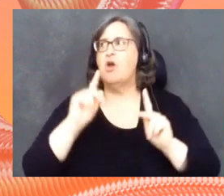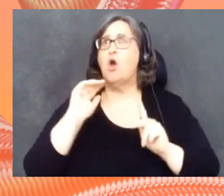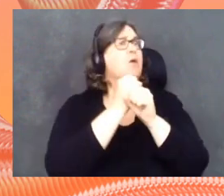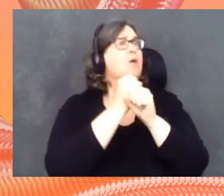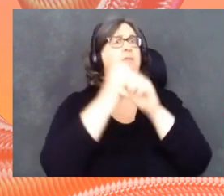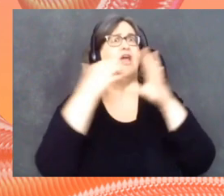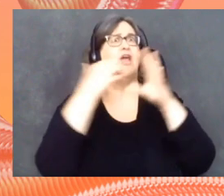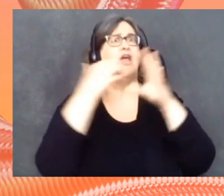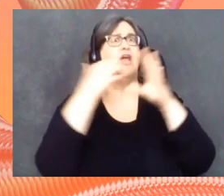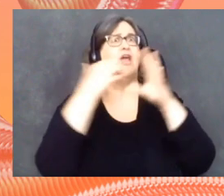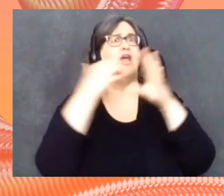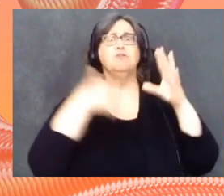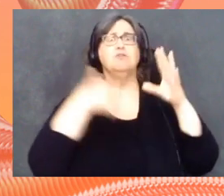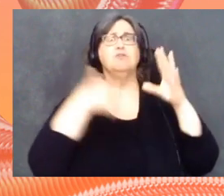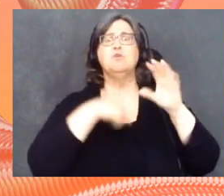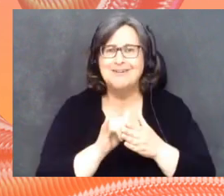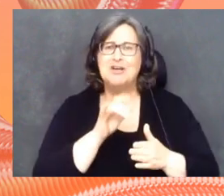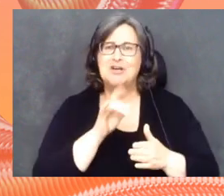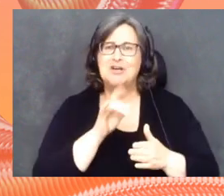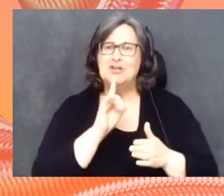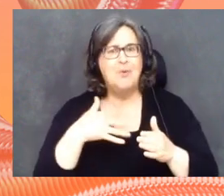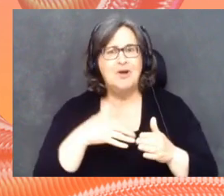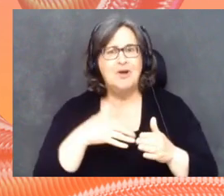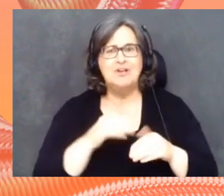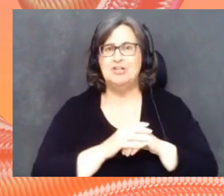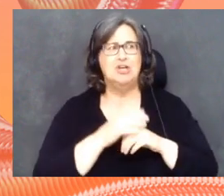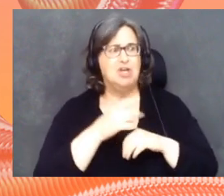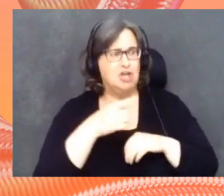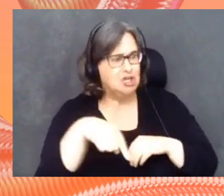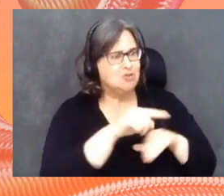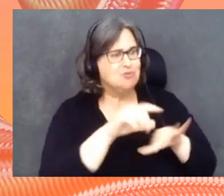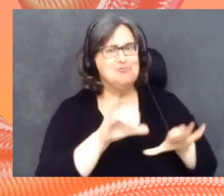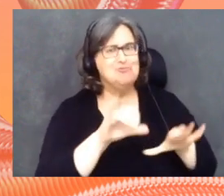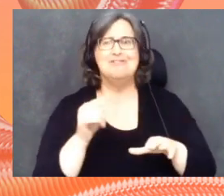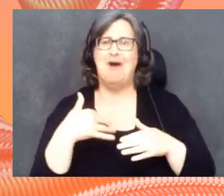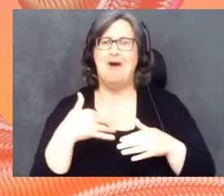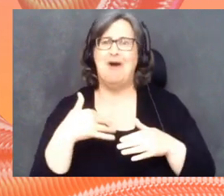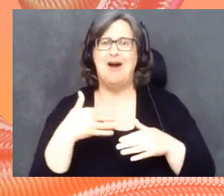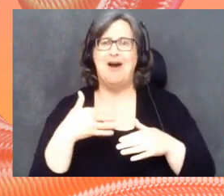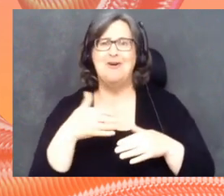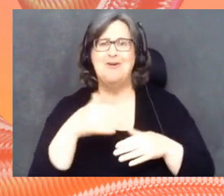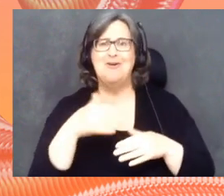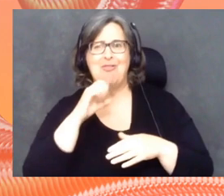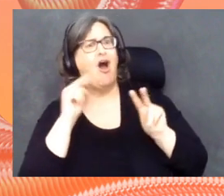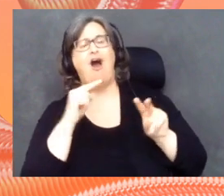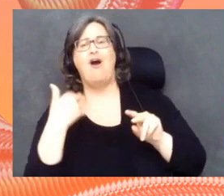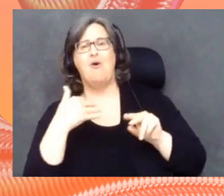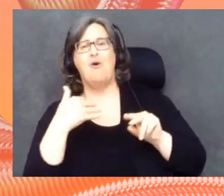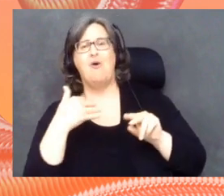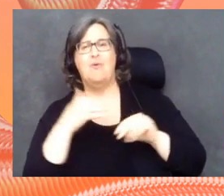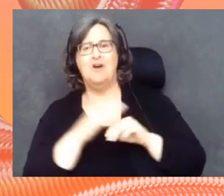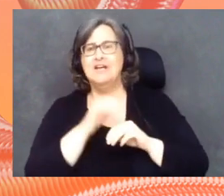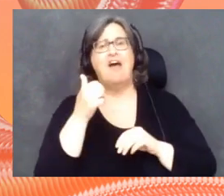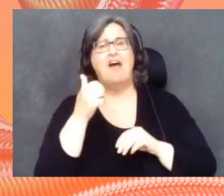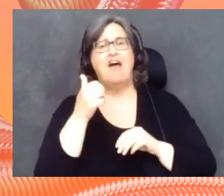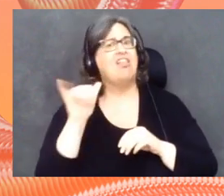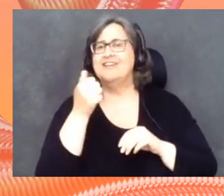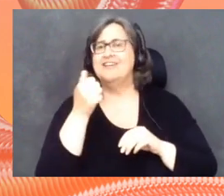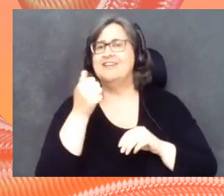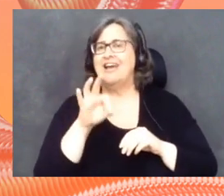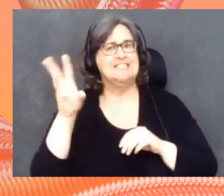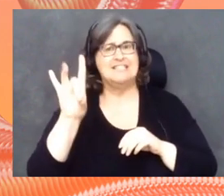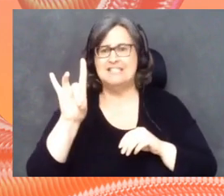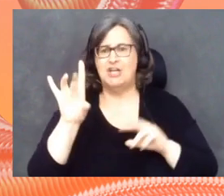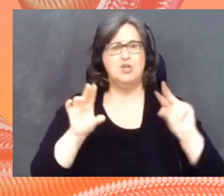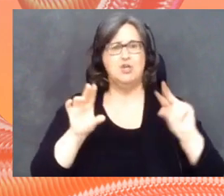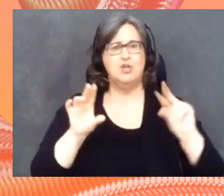Like, this is different. Y'all doing it. And I'm like, no, it's not like 68. But they're like, no, it's not really like